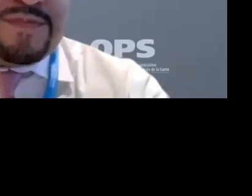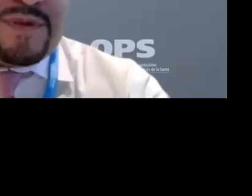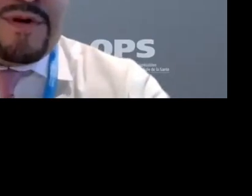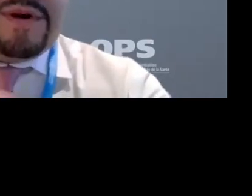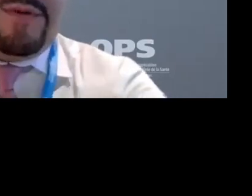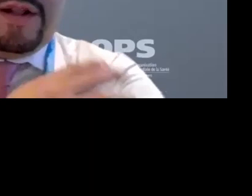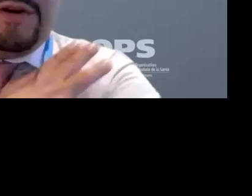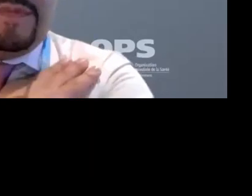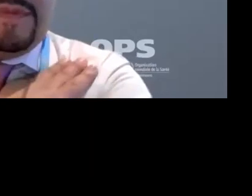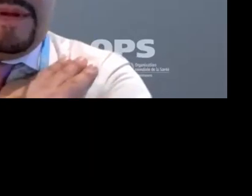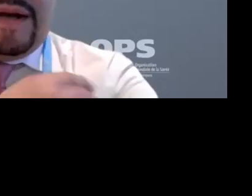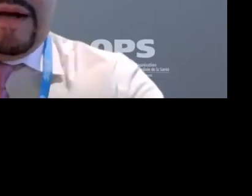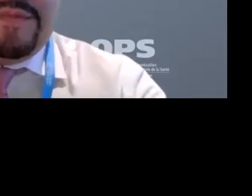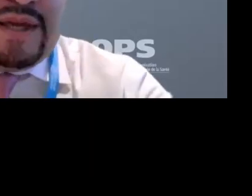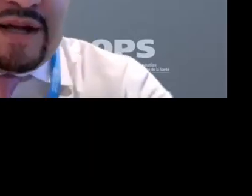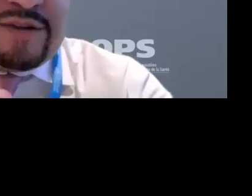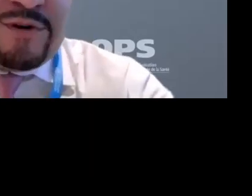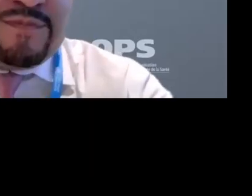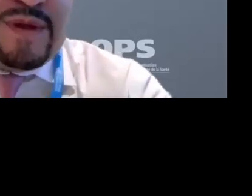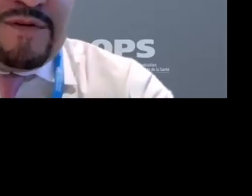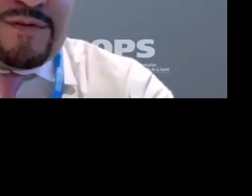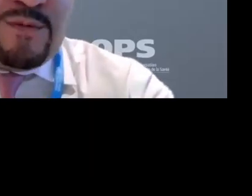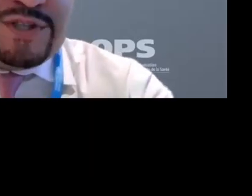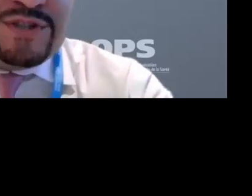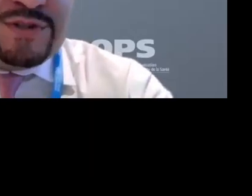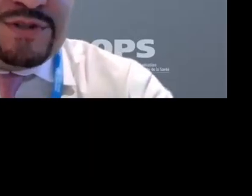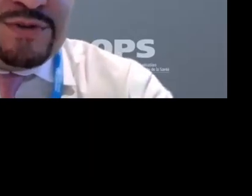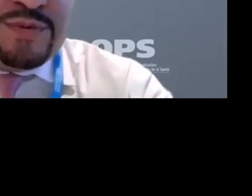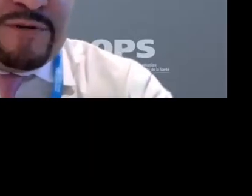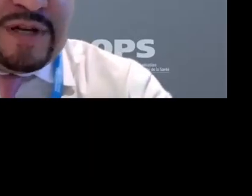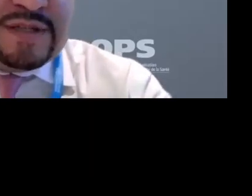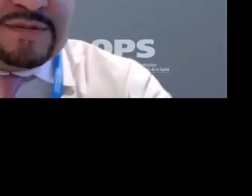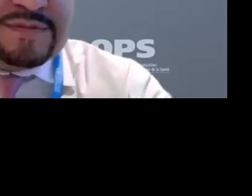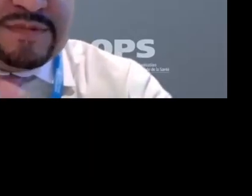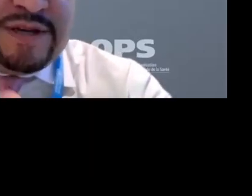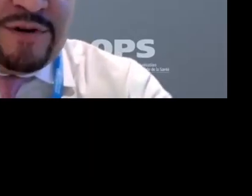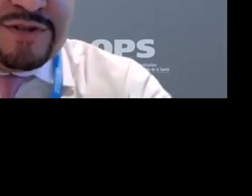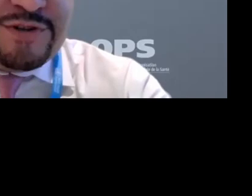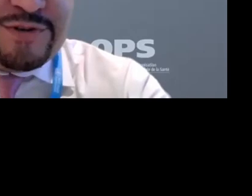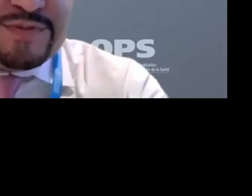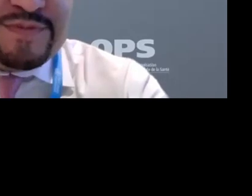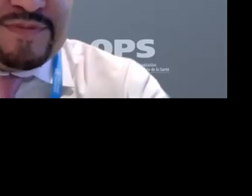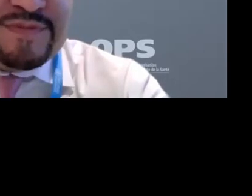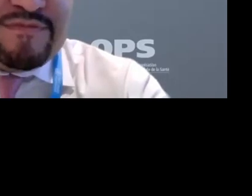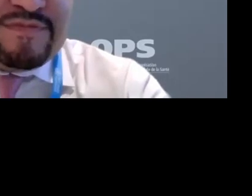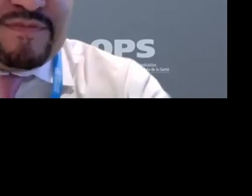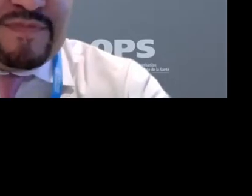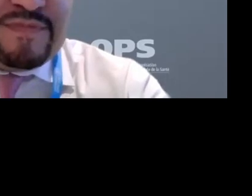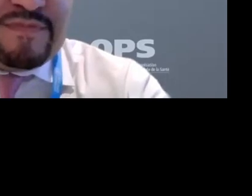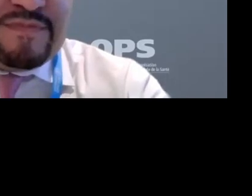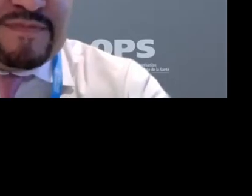Ángel, you are very welcome. Big hug from Washington to you now. The floor is yours.